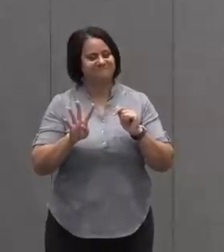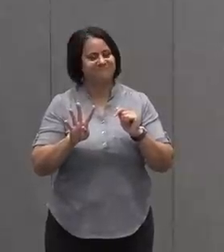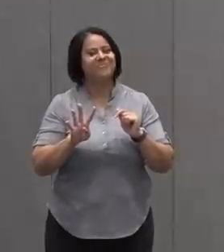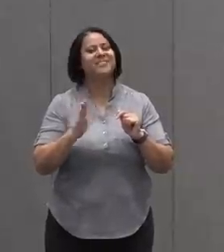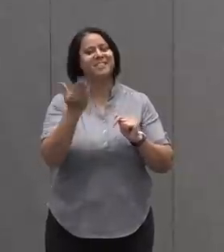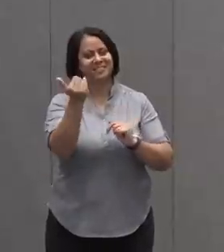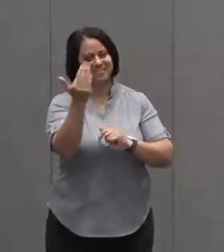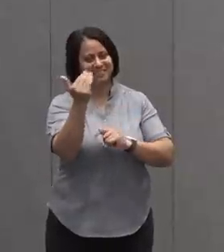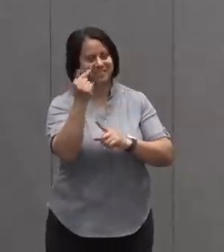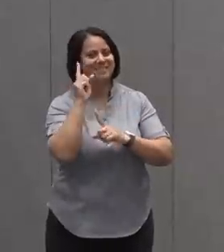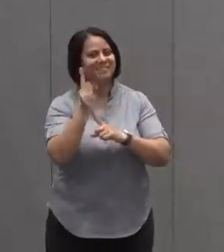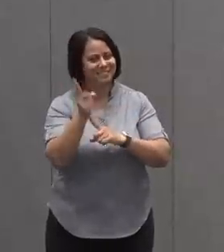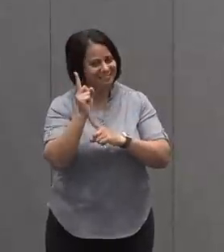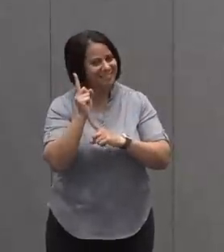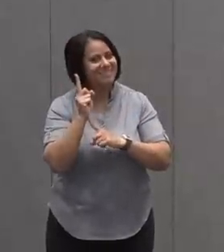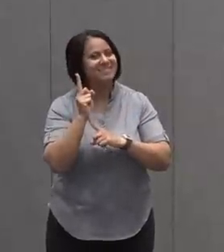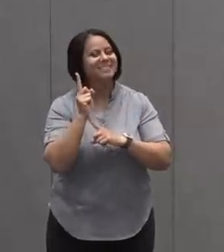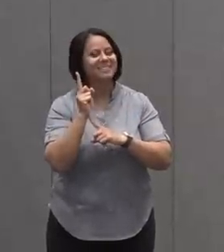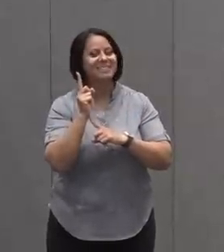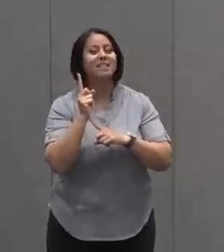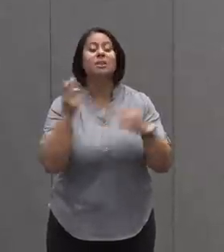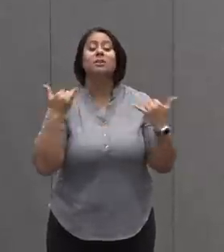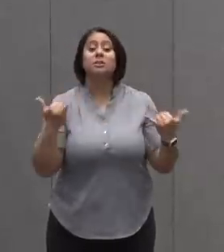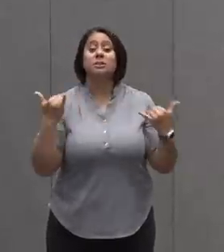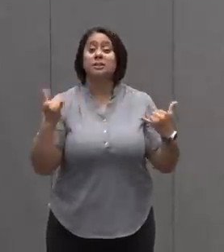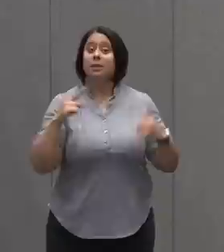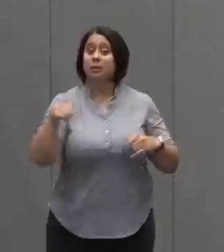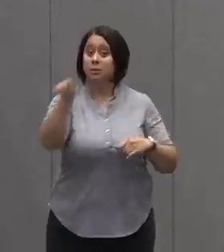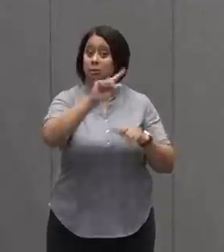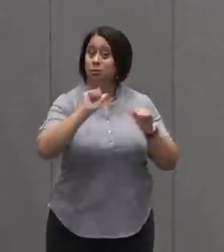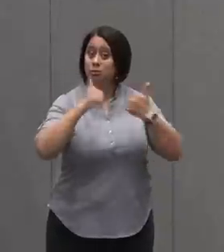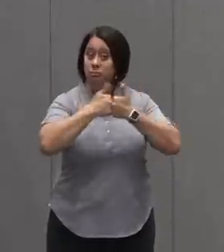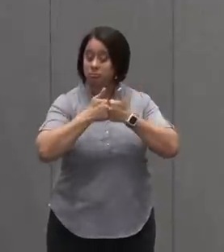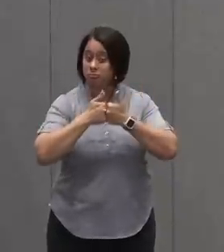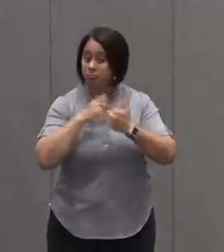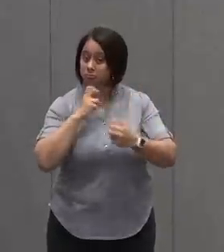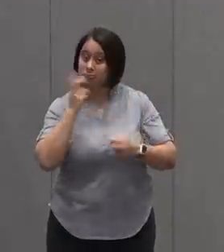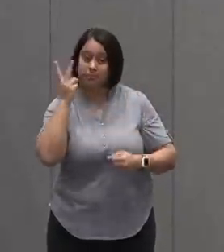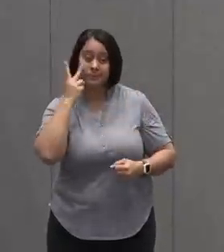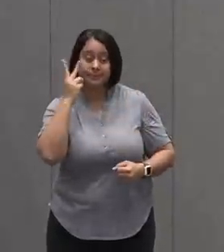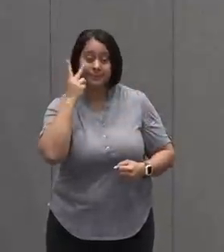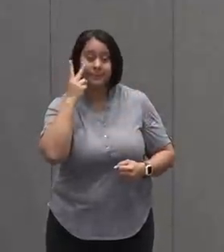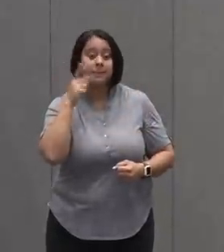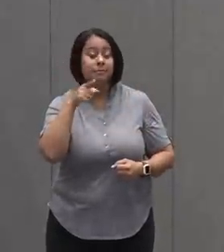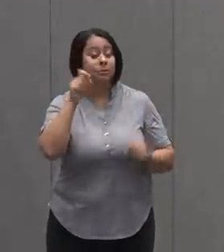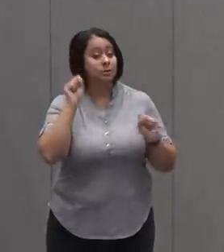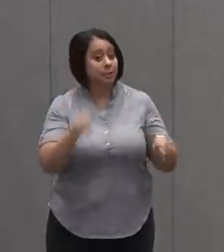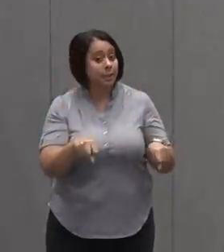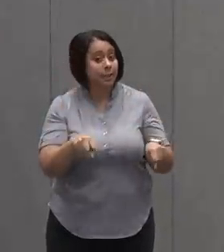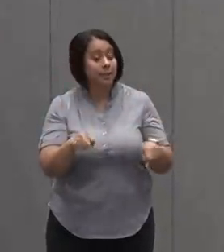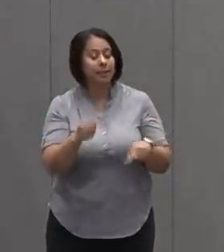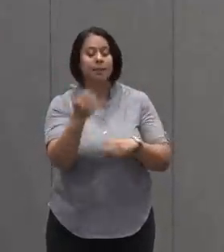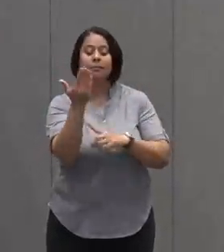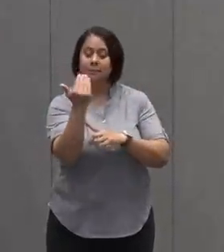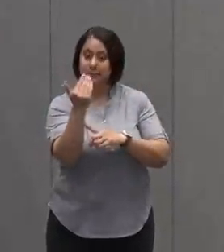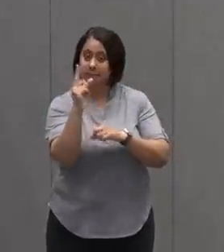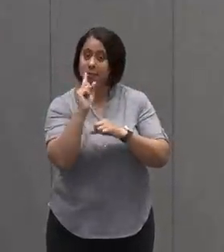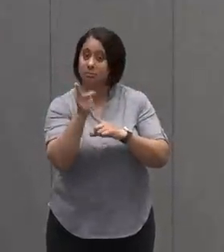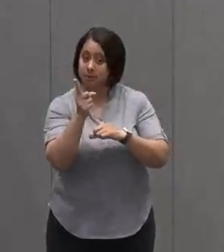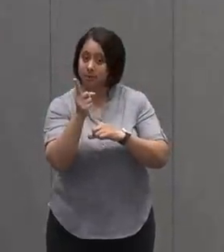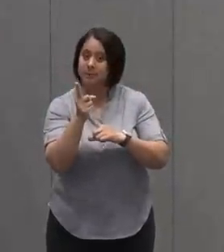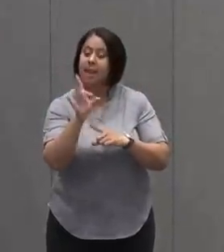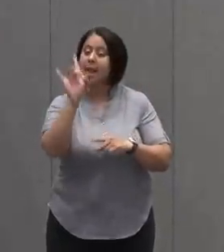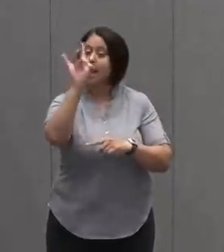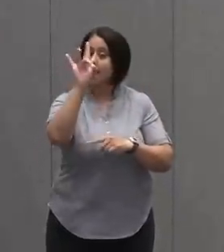by 15 minutes. So here is your challenge. We want you to count by the quarter of an hour. See if you can start at 8